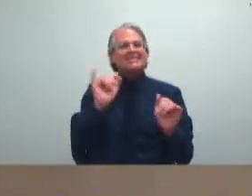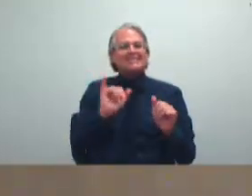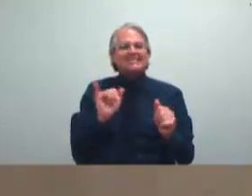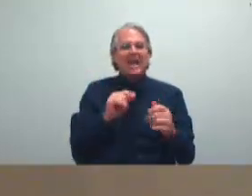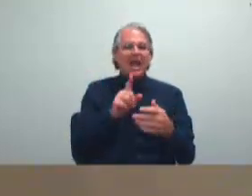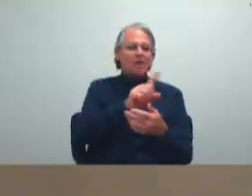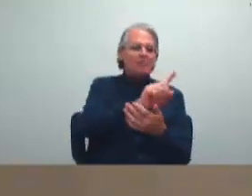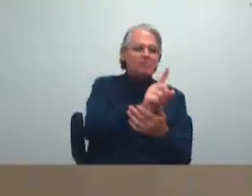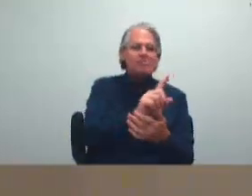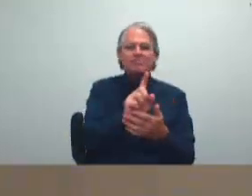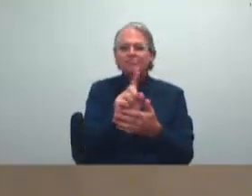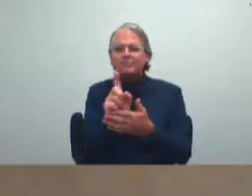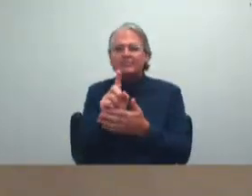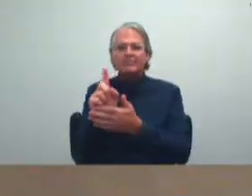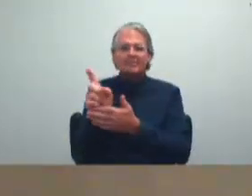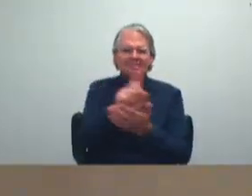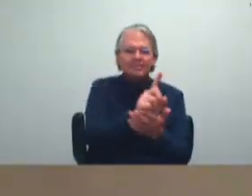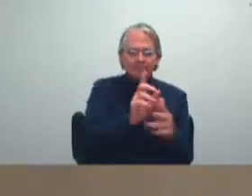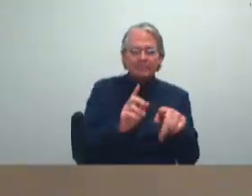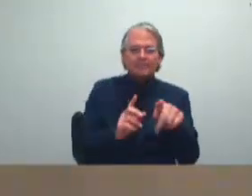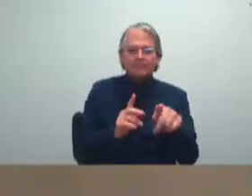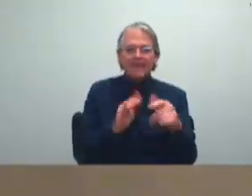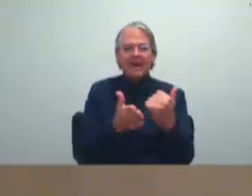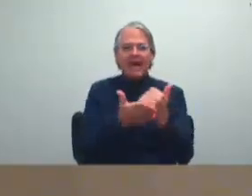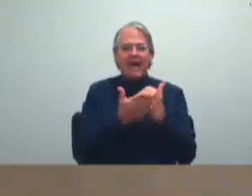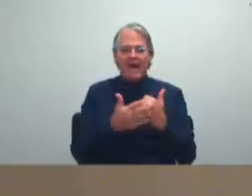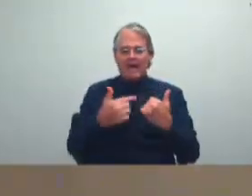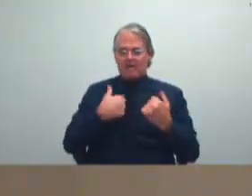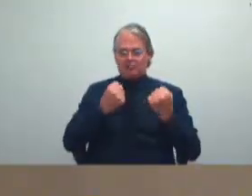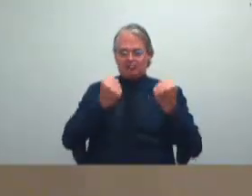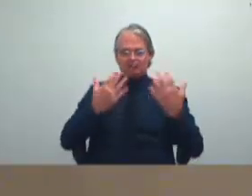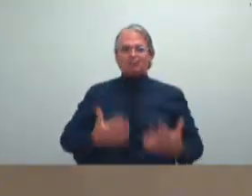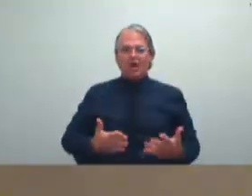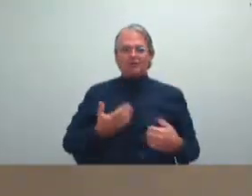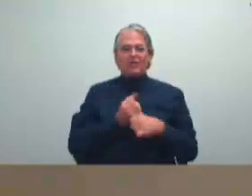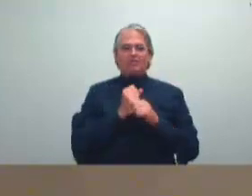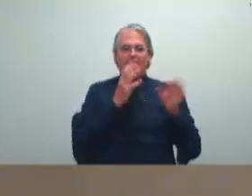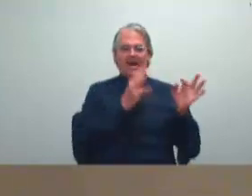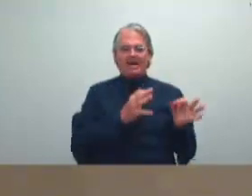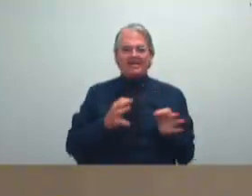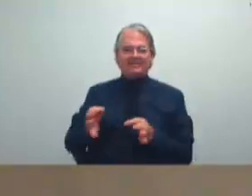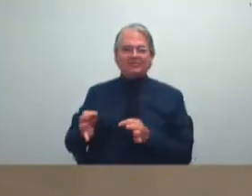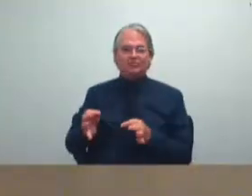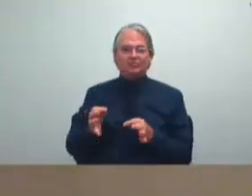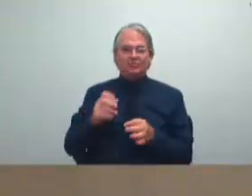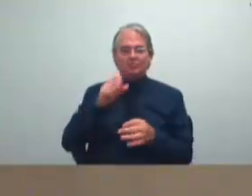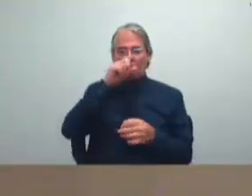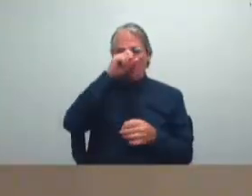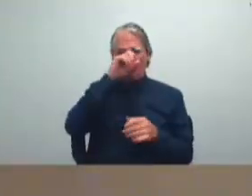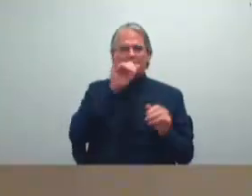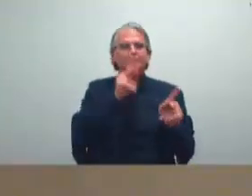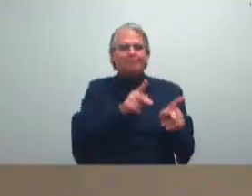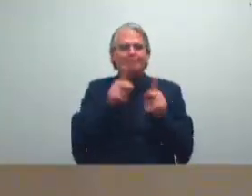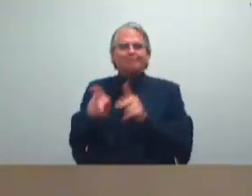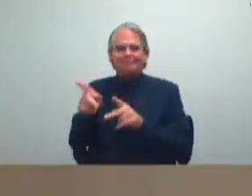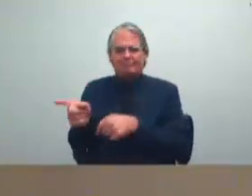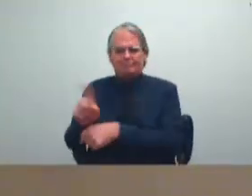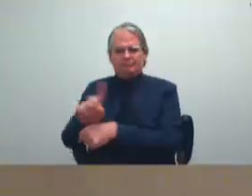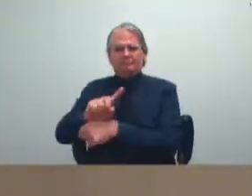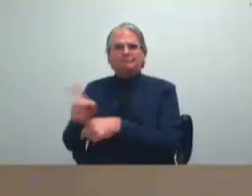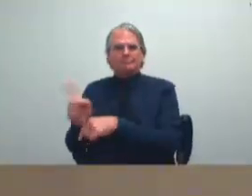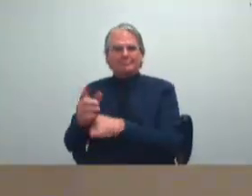information that you, as in the driver's seat, whether you're an individual or an agency, can make your own decision. It's